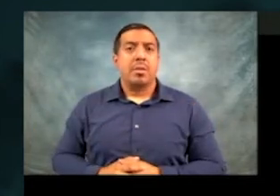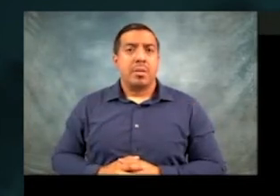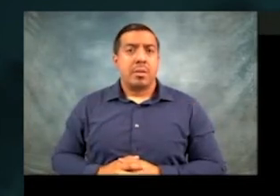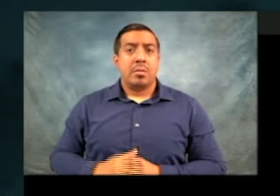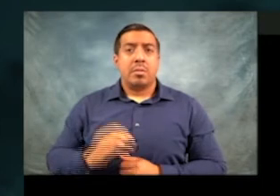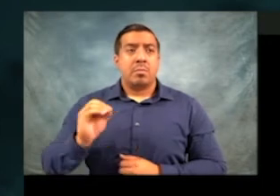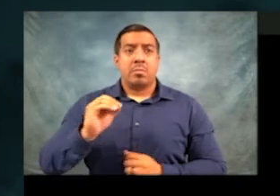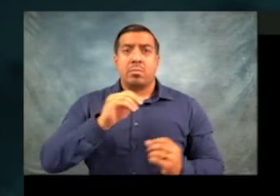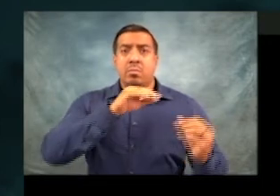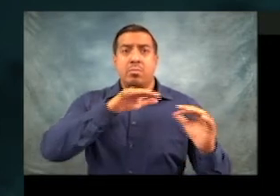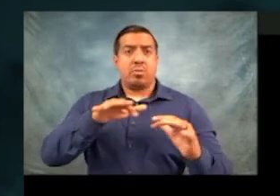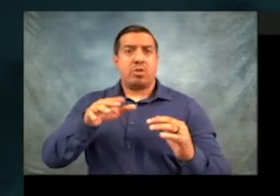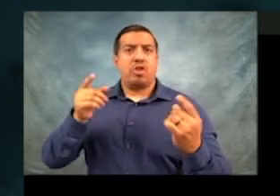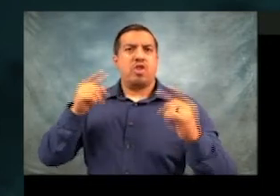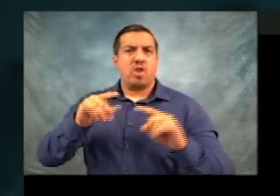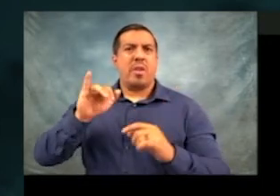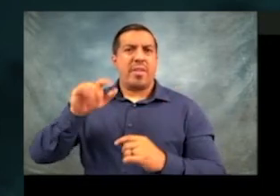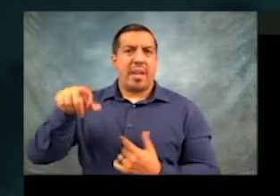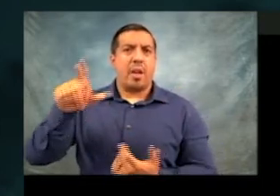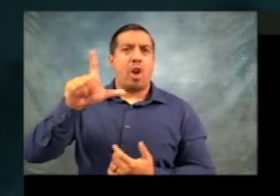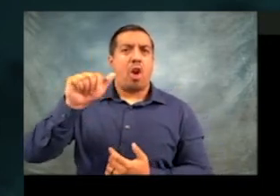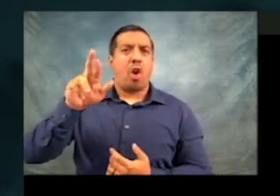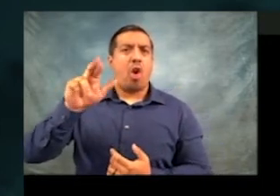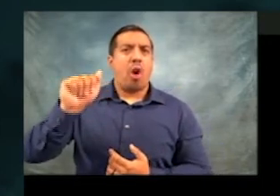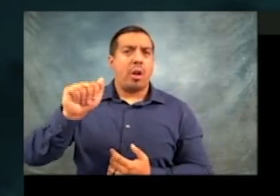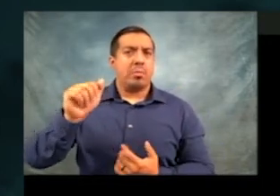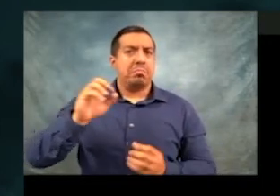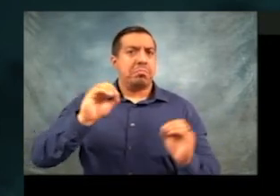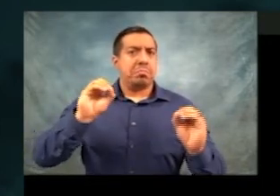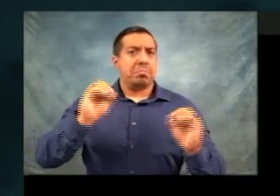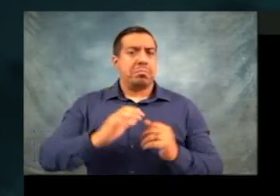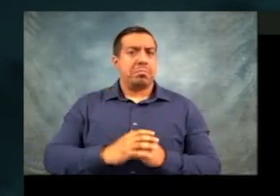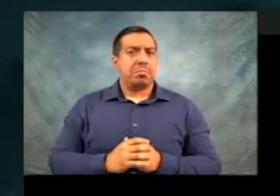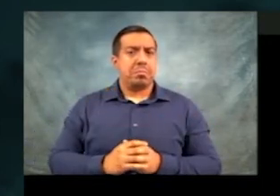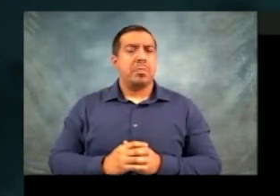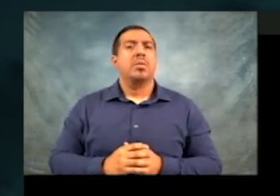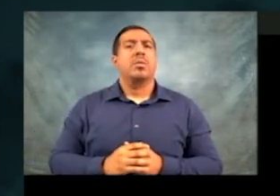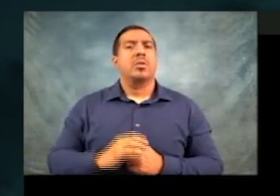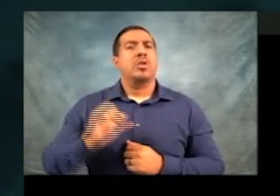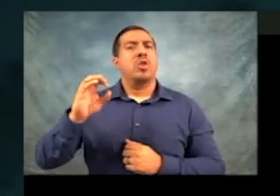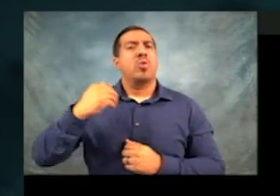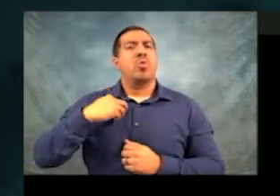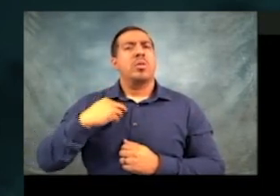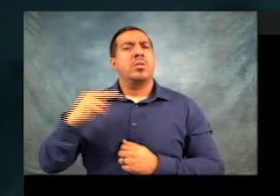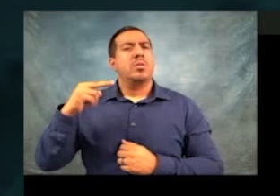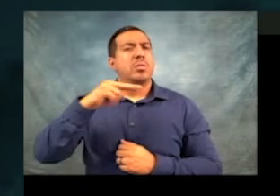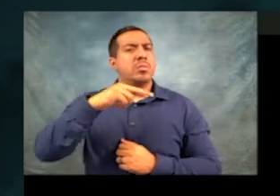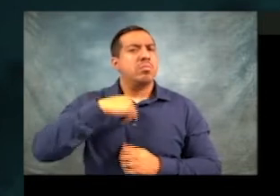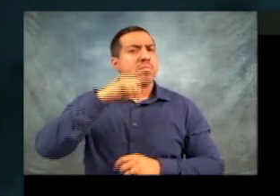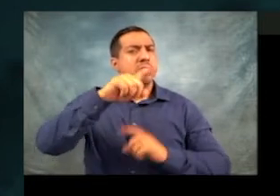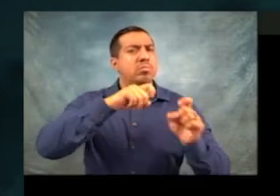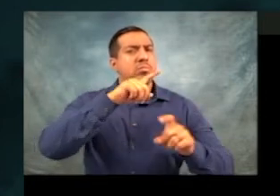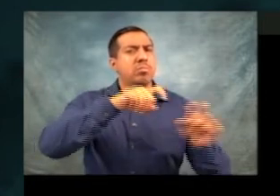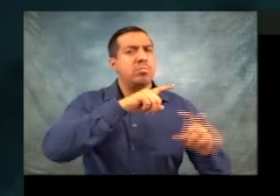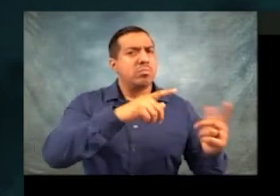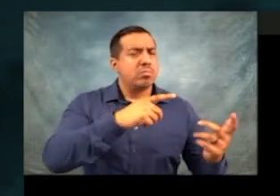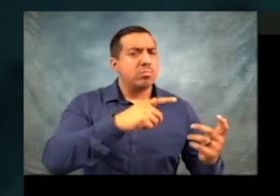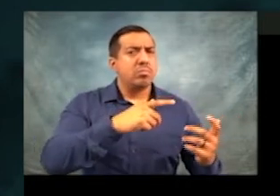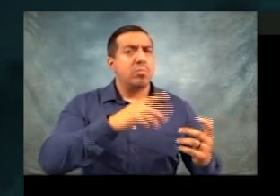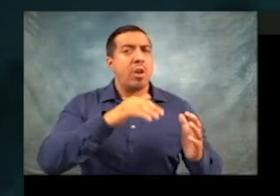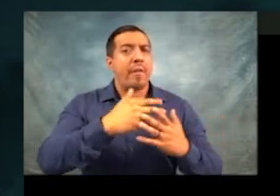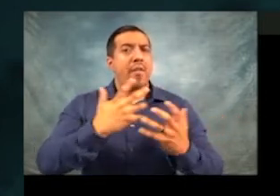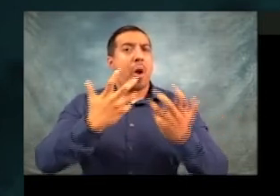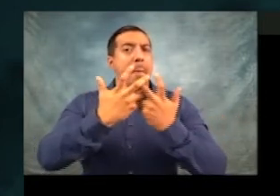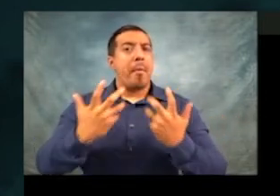from storm surge during Laura. And in fact, we've gone back and surveyed and asked